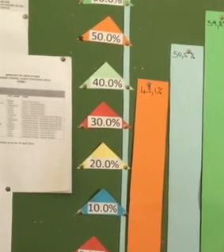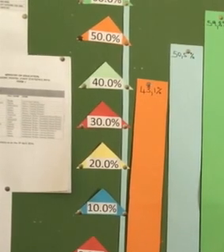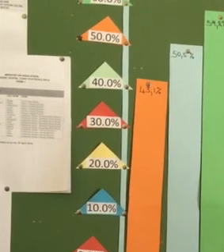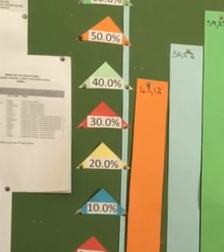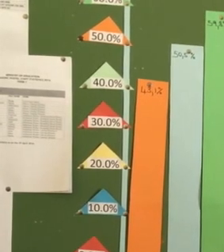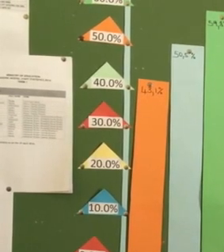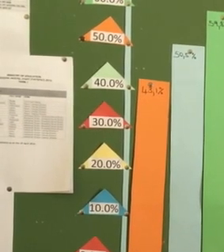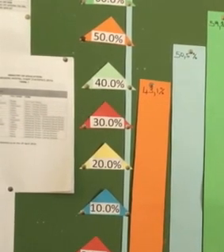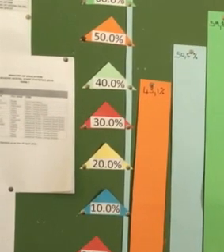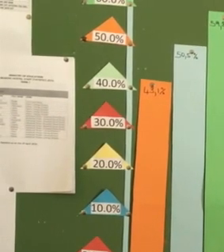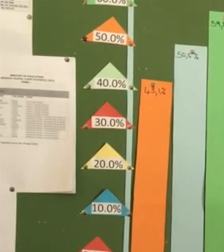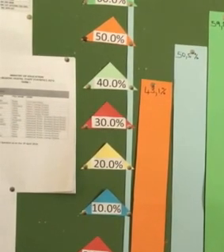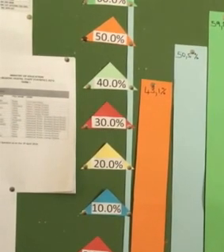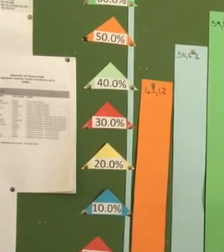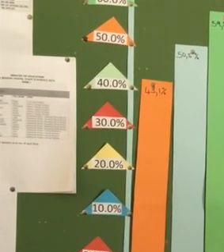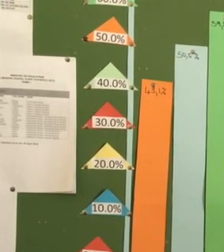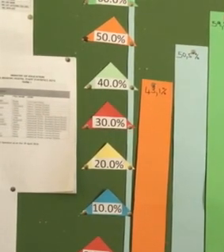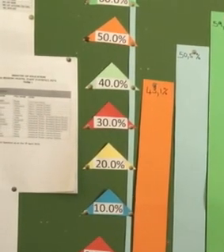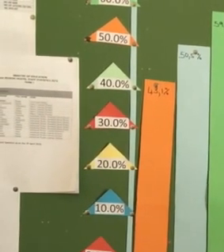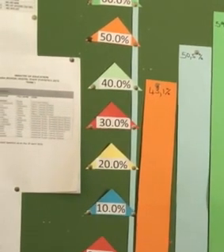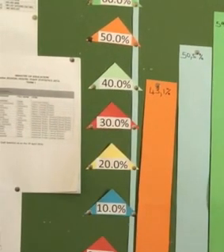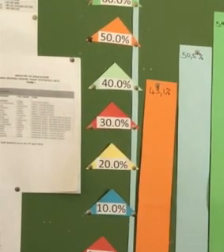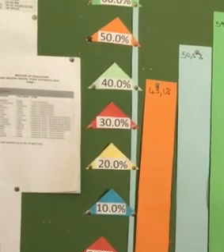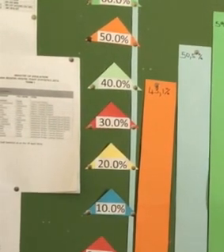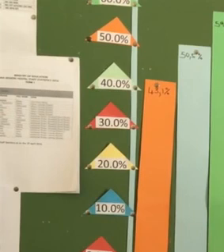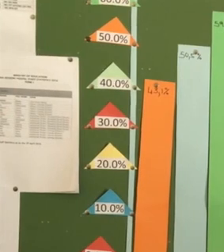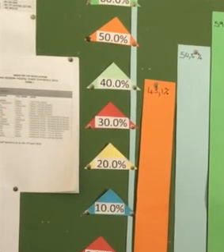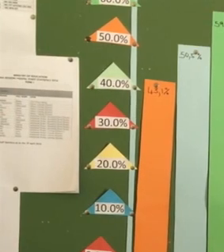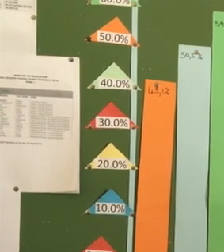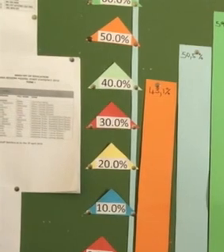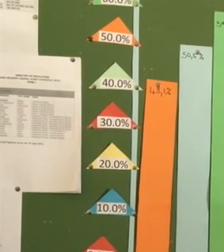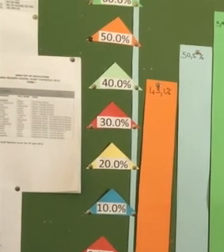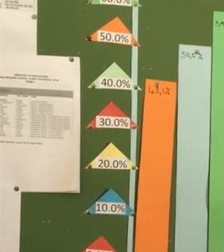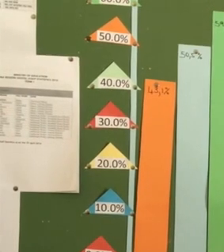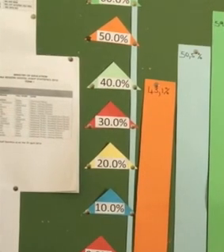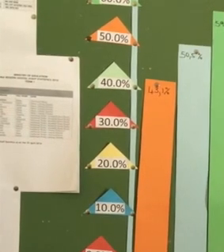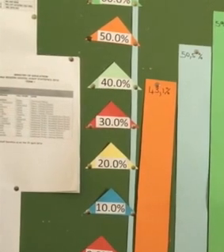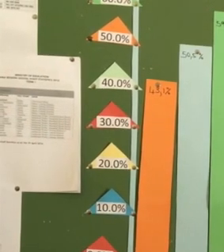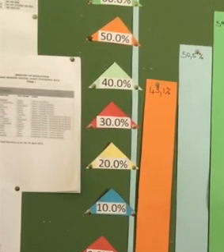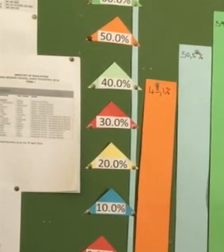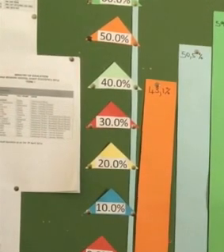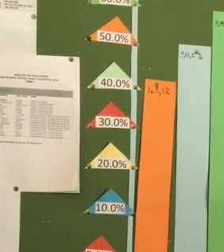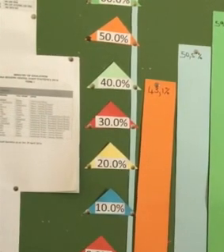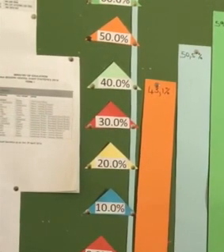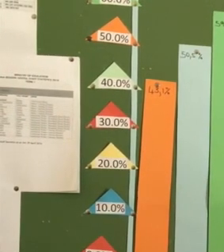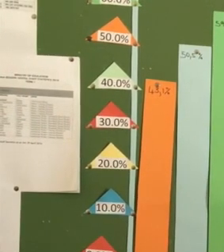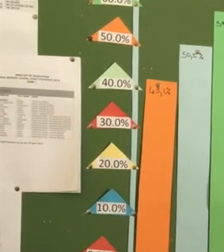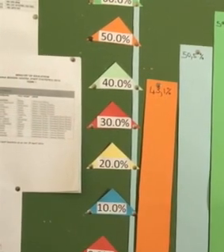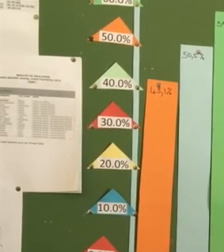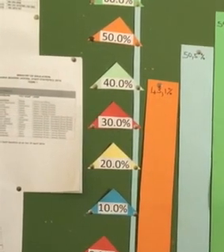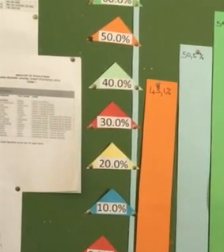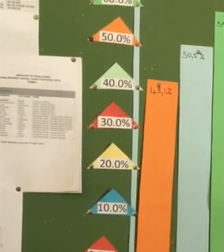received the consignment here, we immediately text the school principals